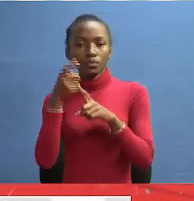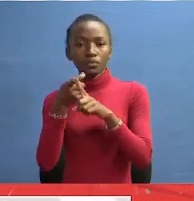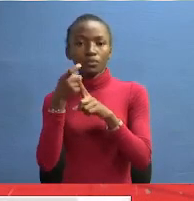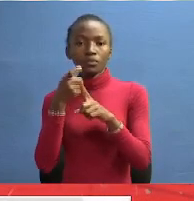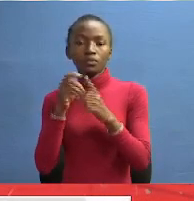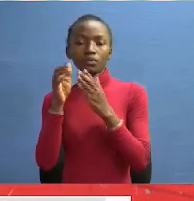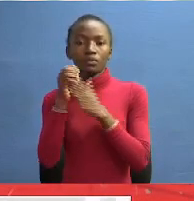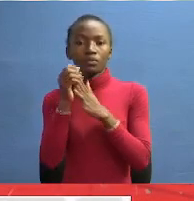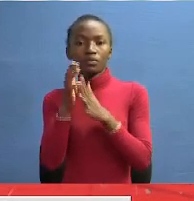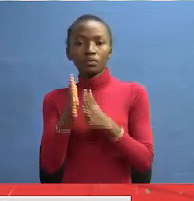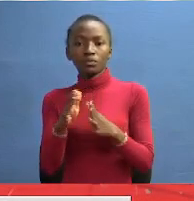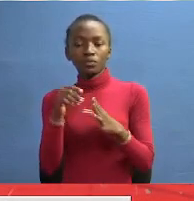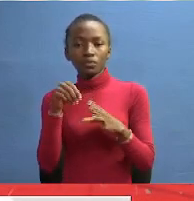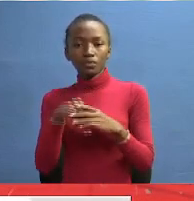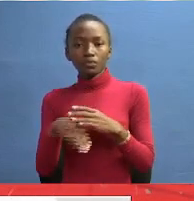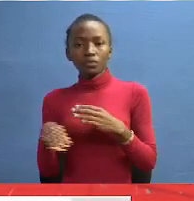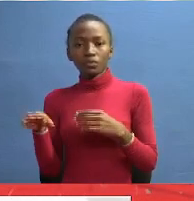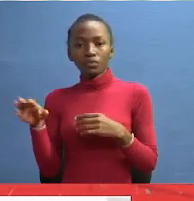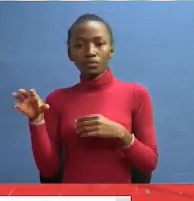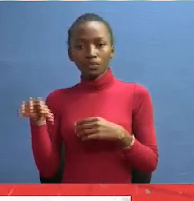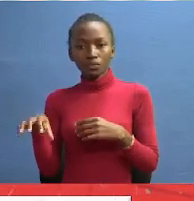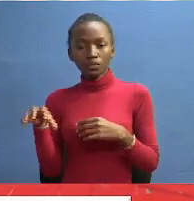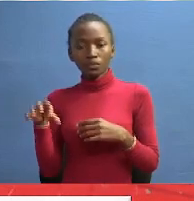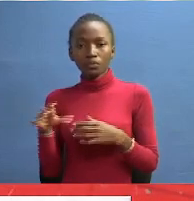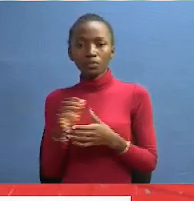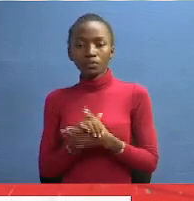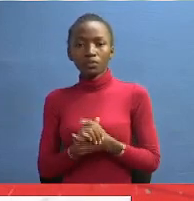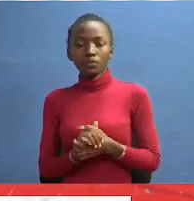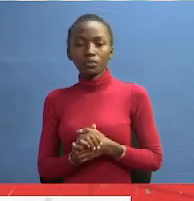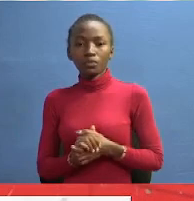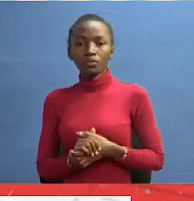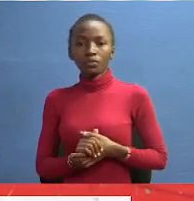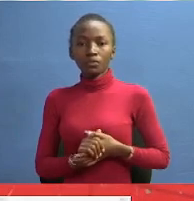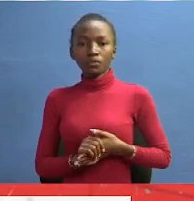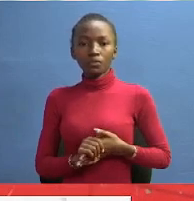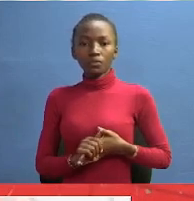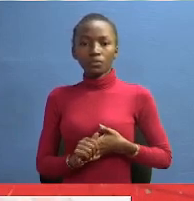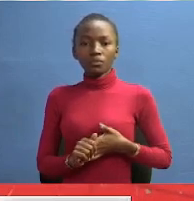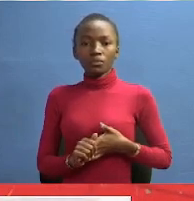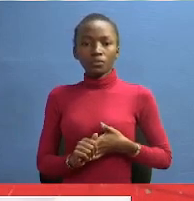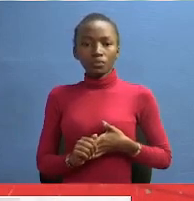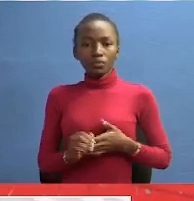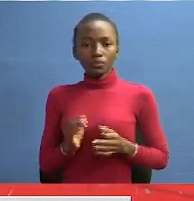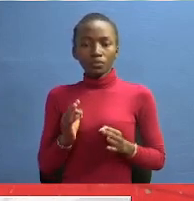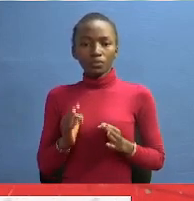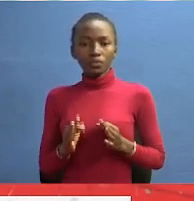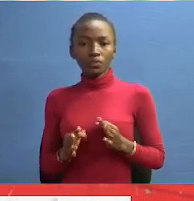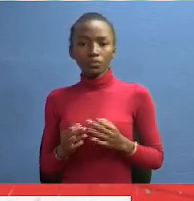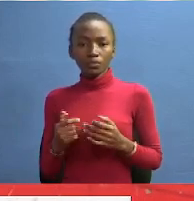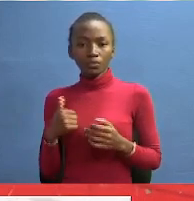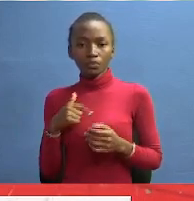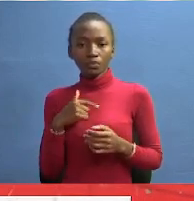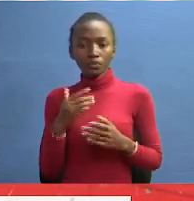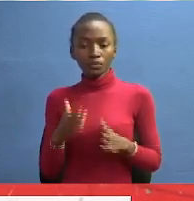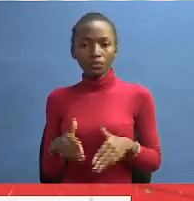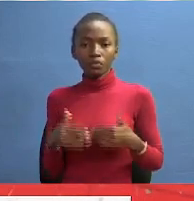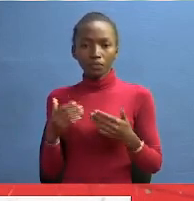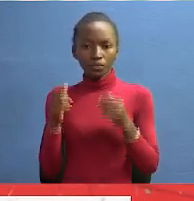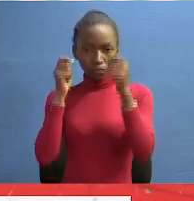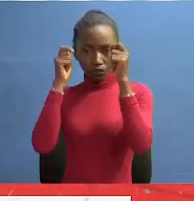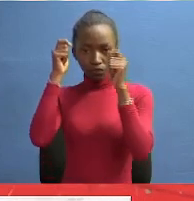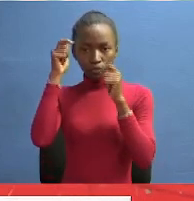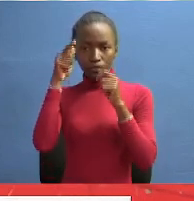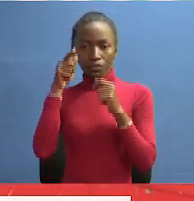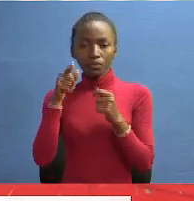that even when they give, their soldiers to go to Congo so that they can go and keep